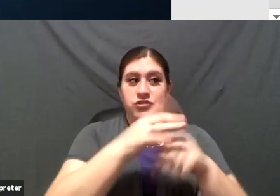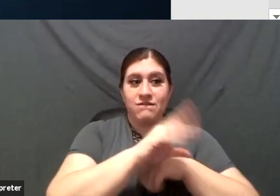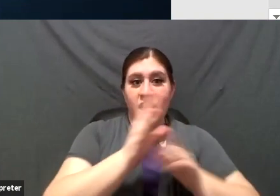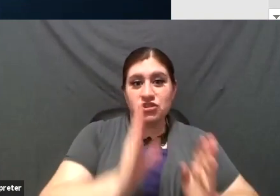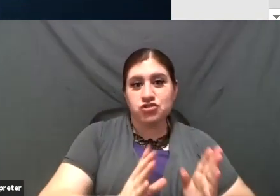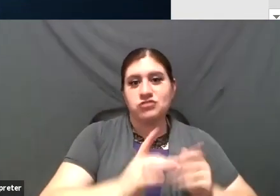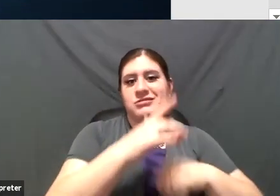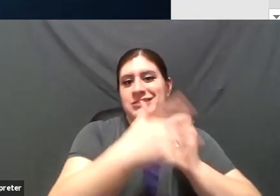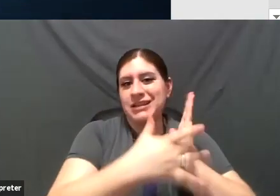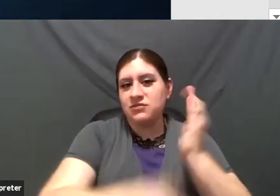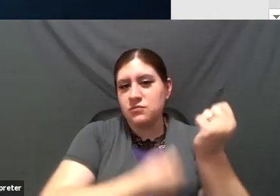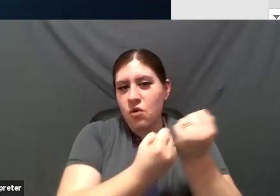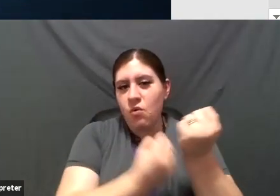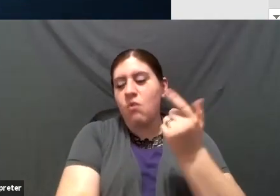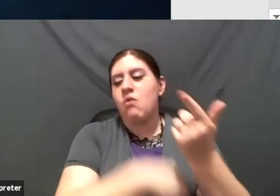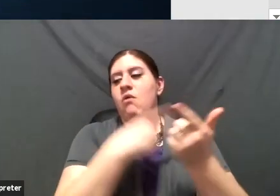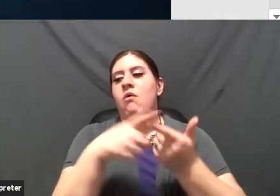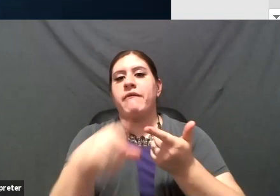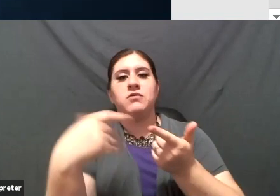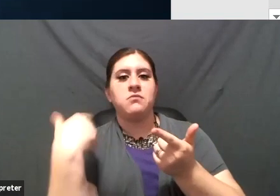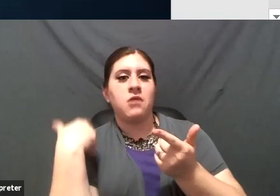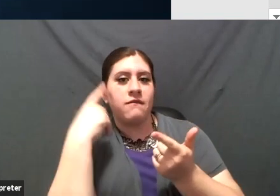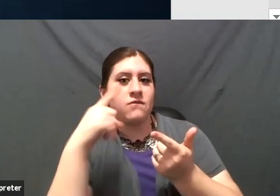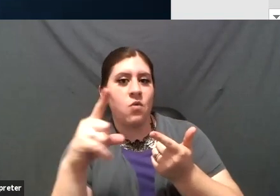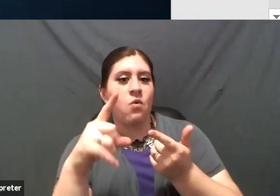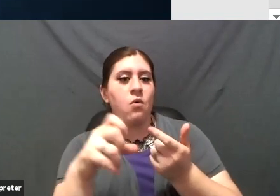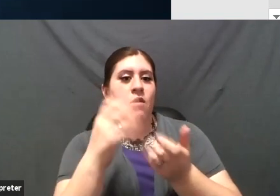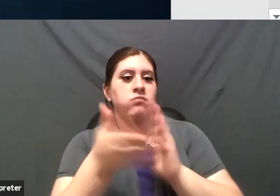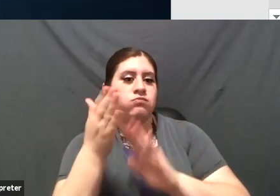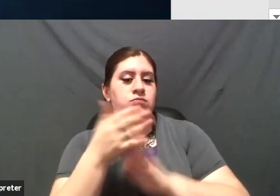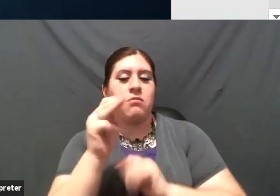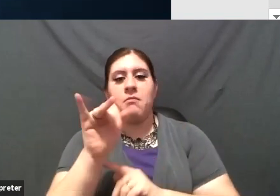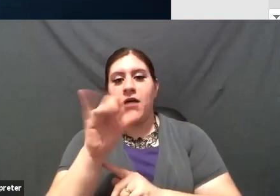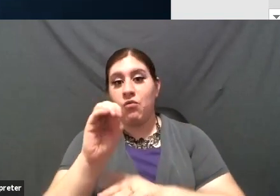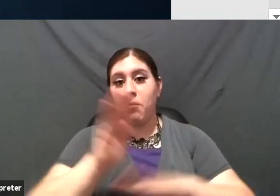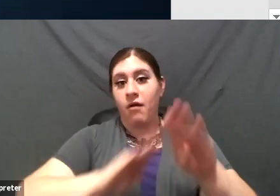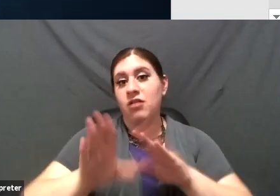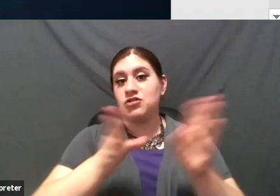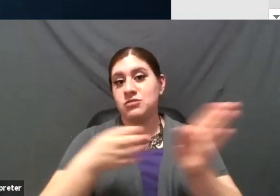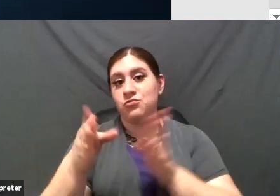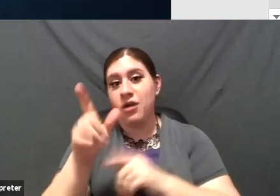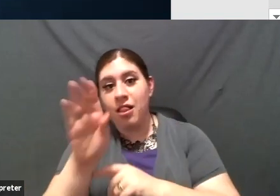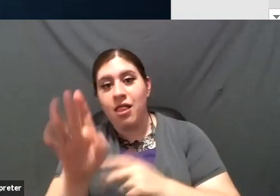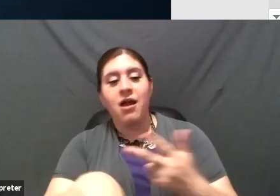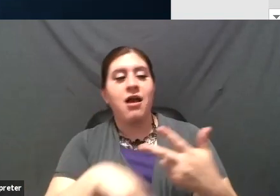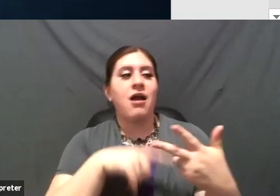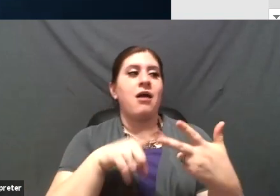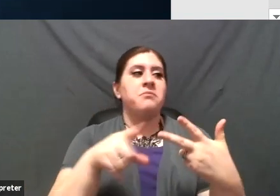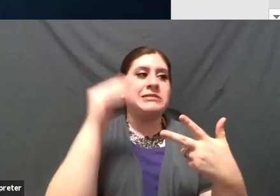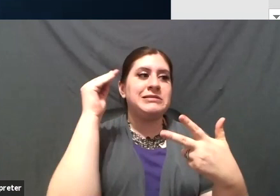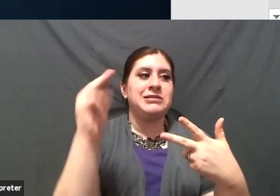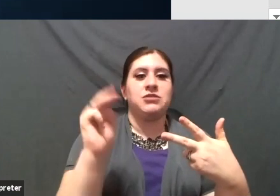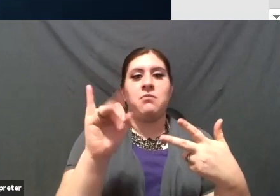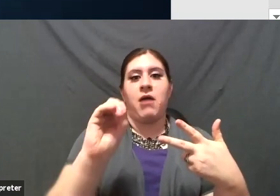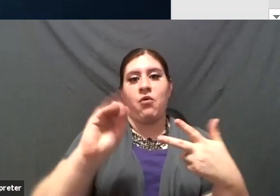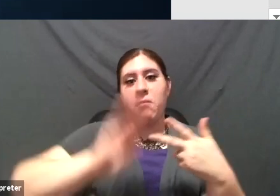you will. He is responsible for the operation of the microbiology prep lab. He teaches the